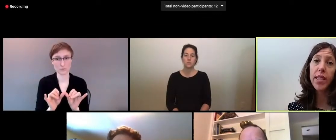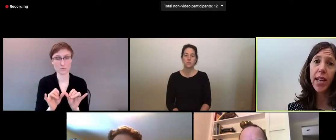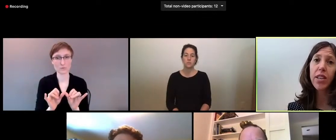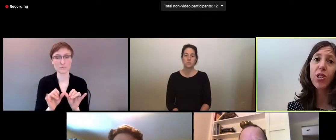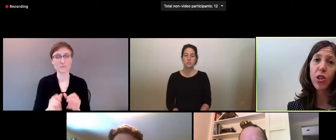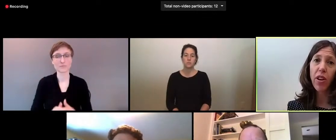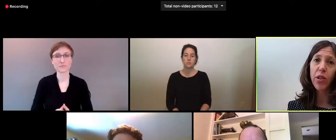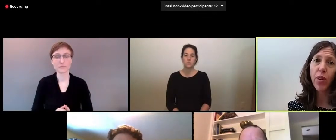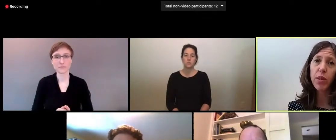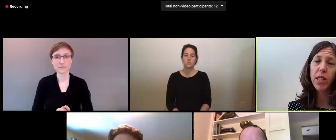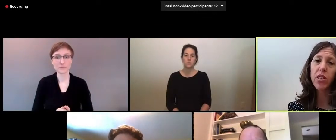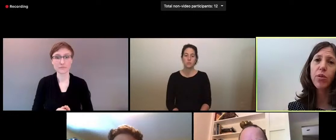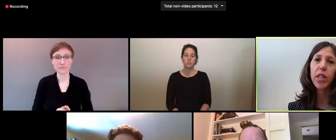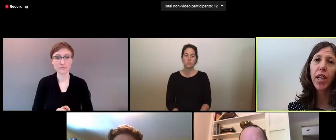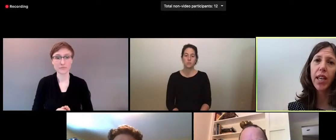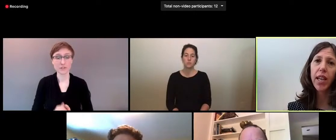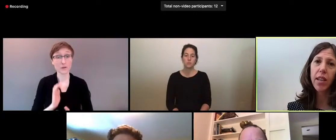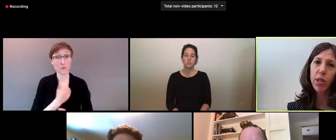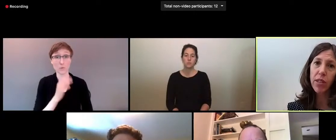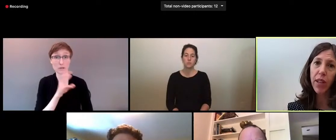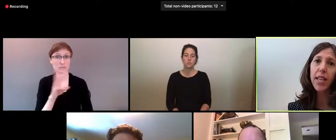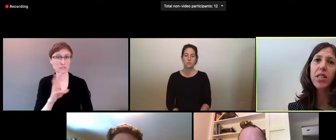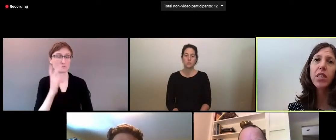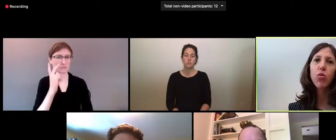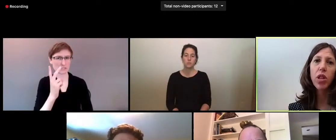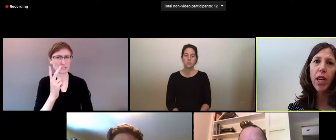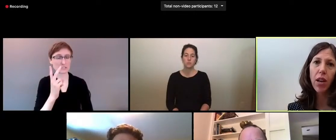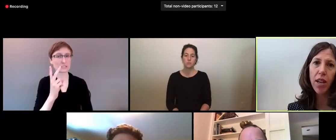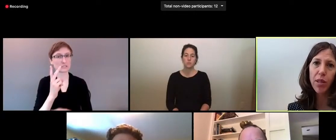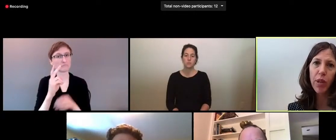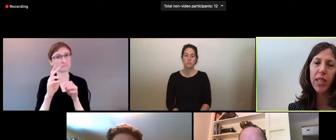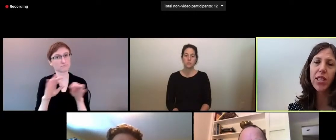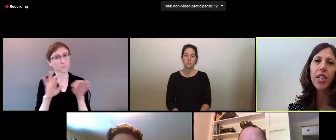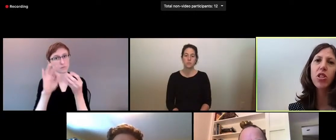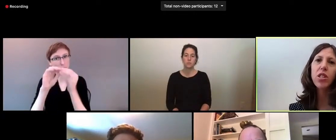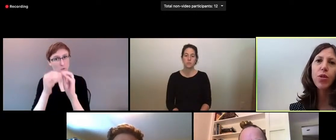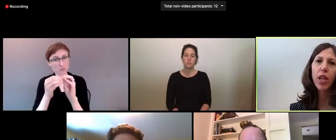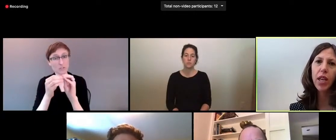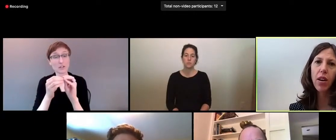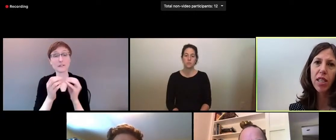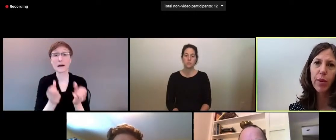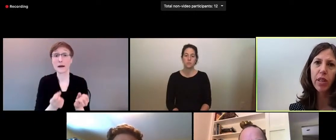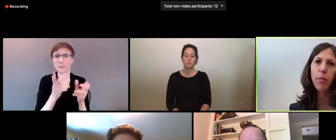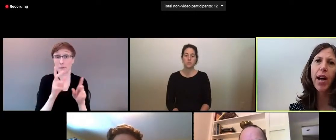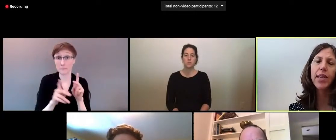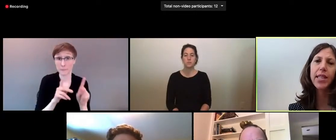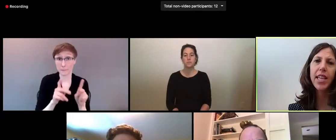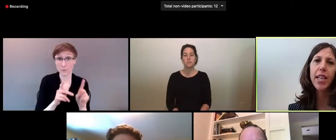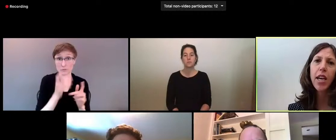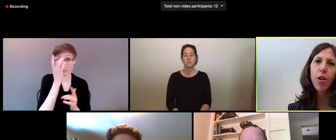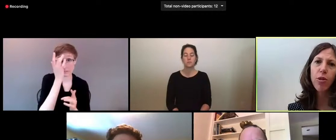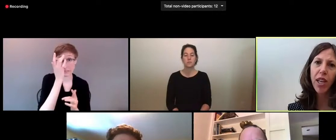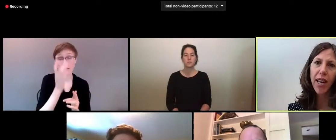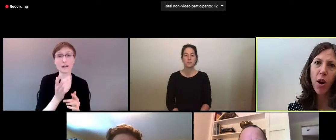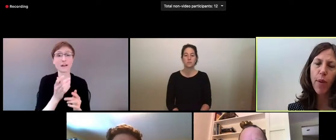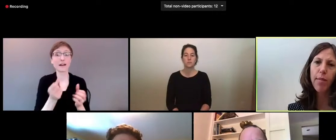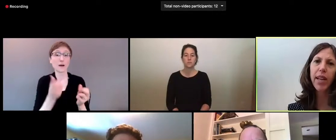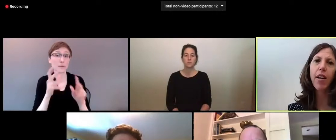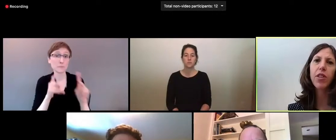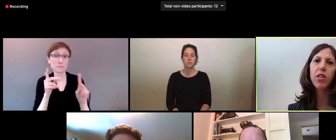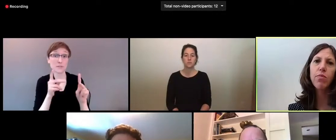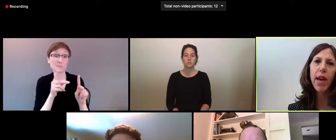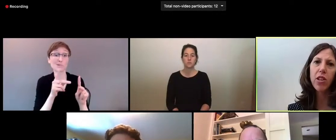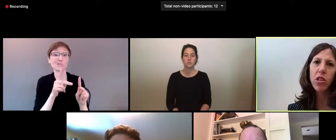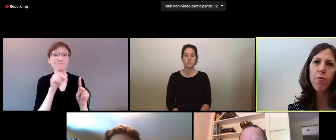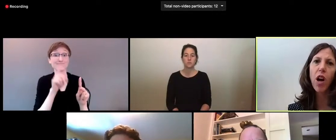The core indicators are on our website. So we're looking at numbers of cases, we're looking at hospitalizations, we're looking at hospital capacity, we're looking at how